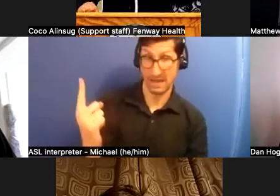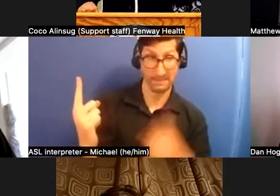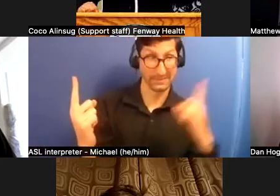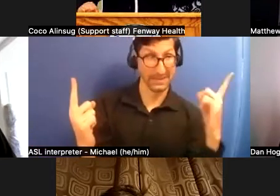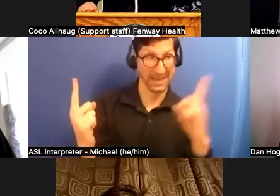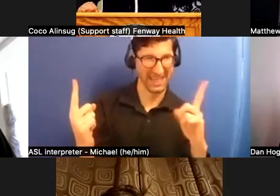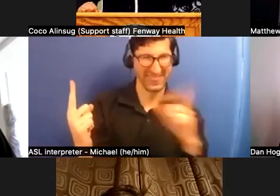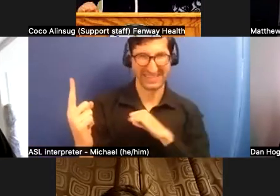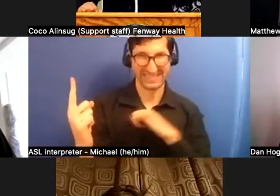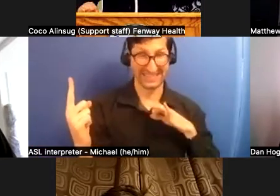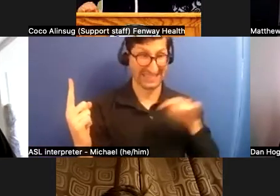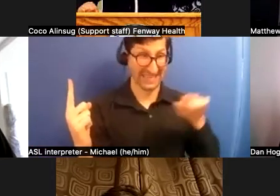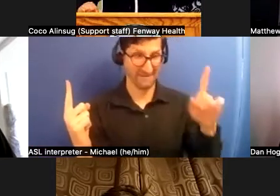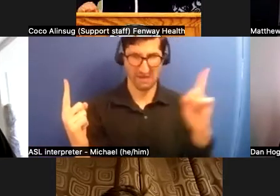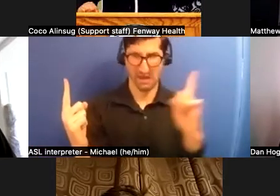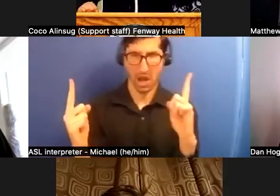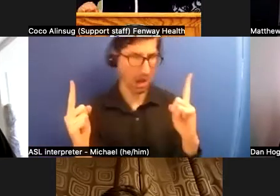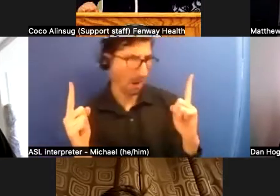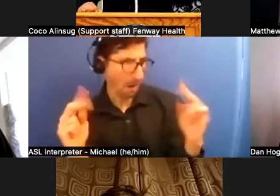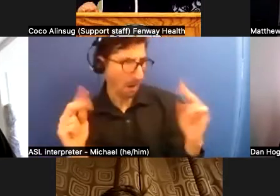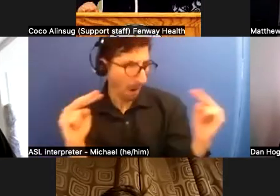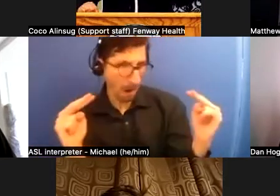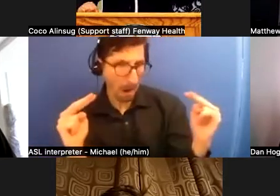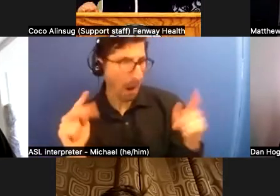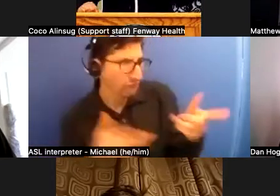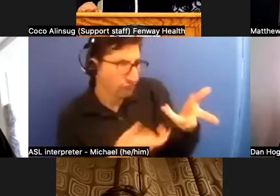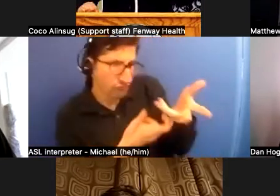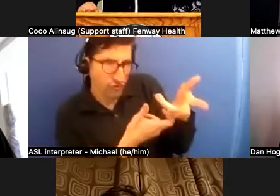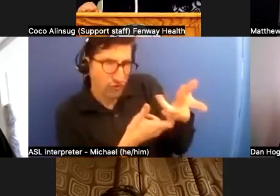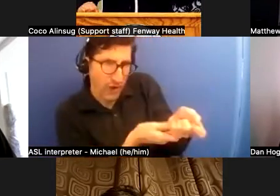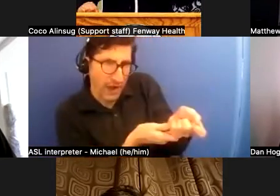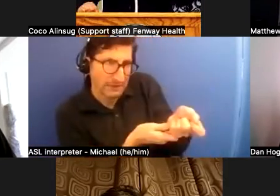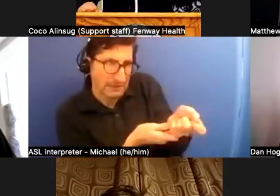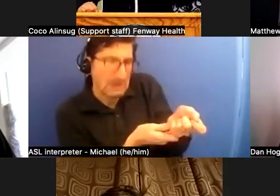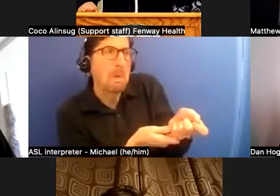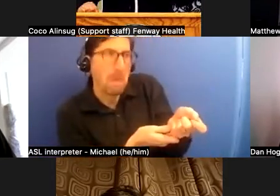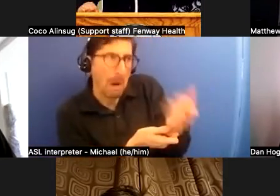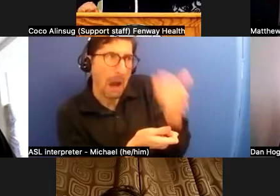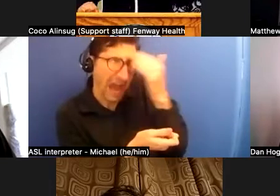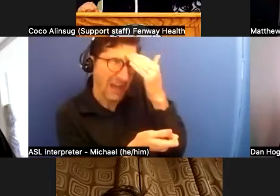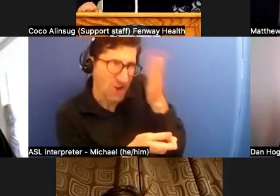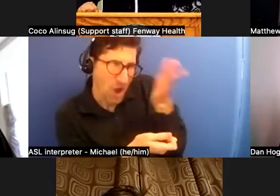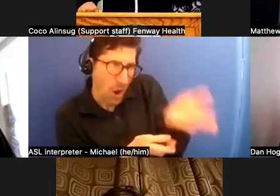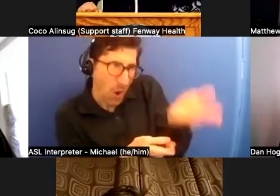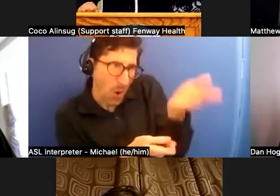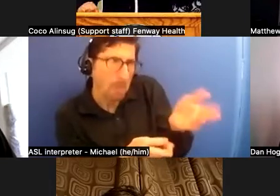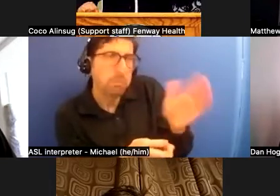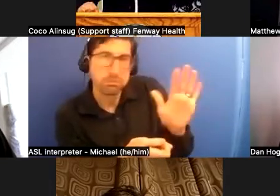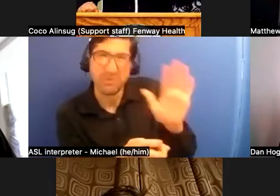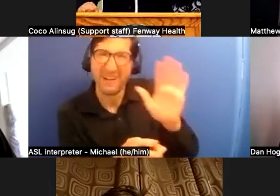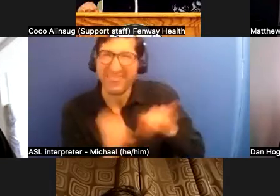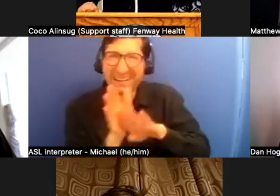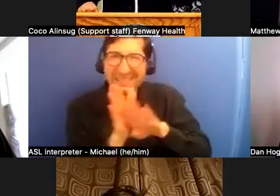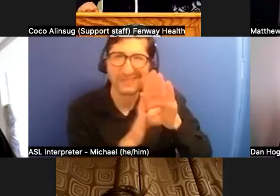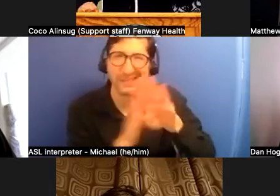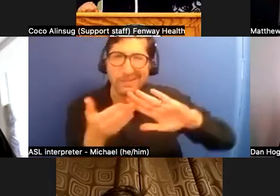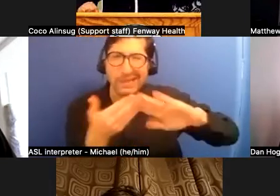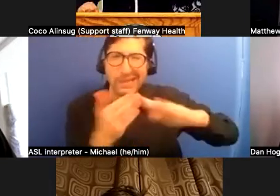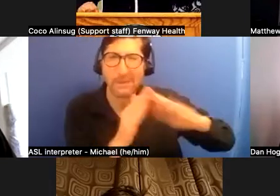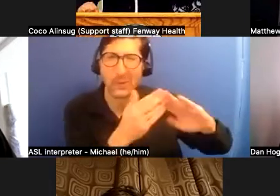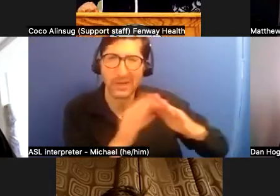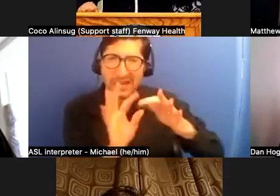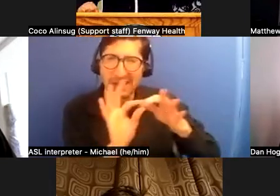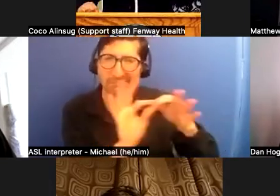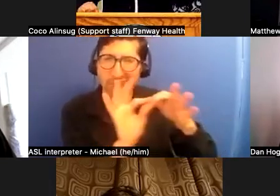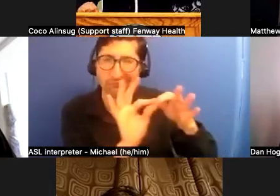that is working there because they know them and they have experience with them. And it builds a community that actually like